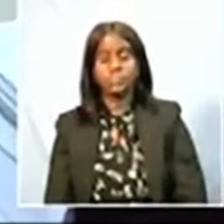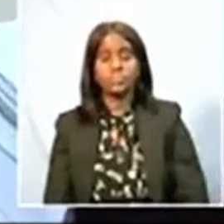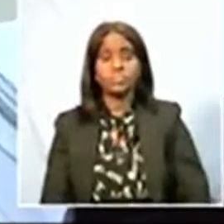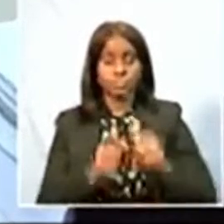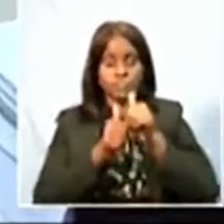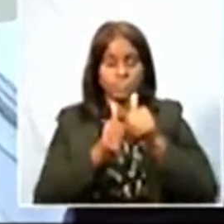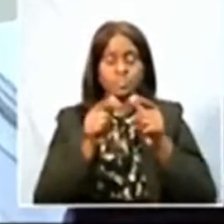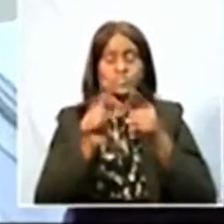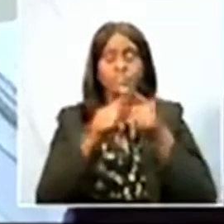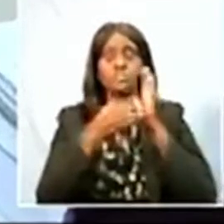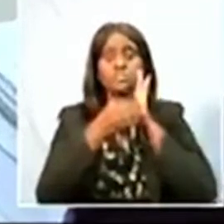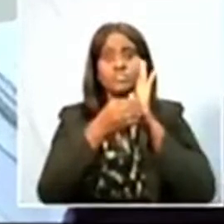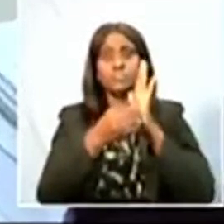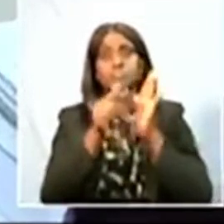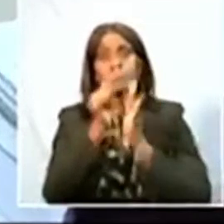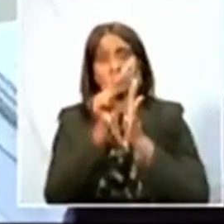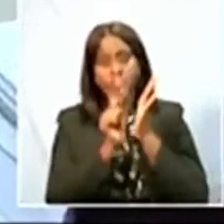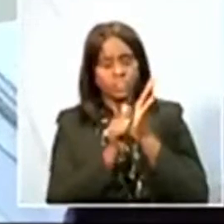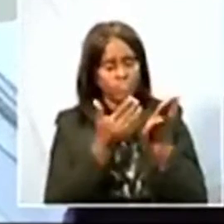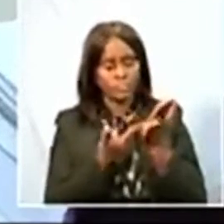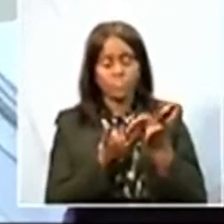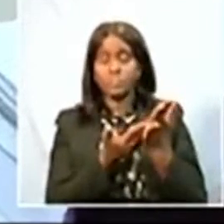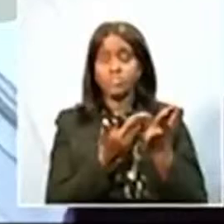According to the guidelines,